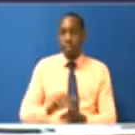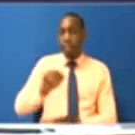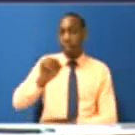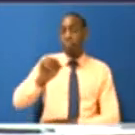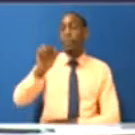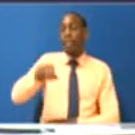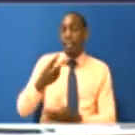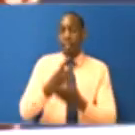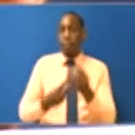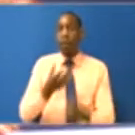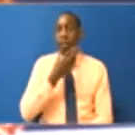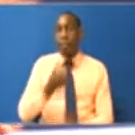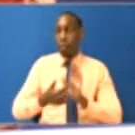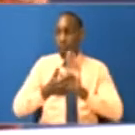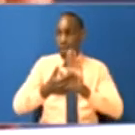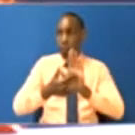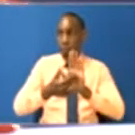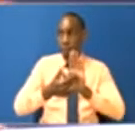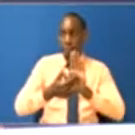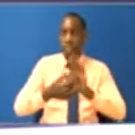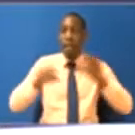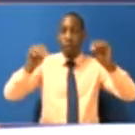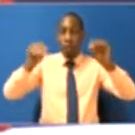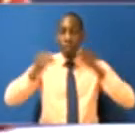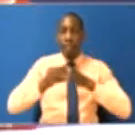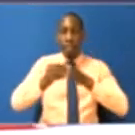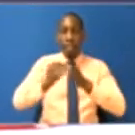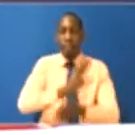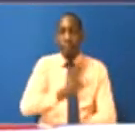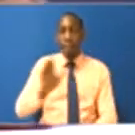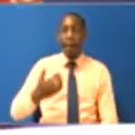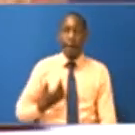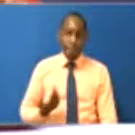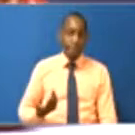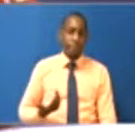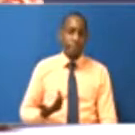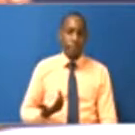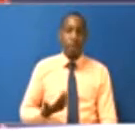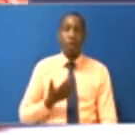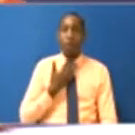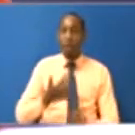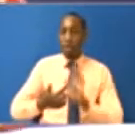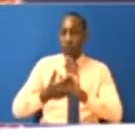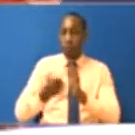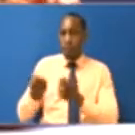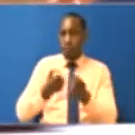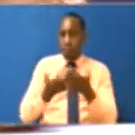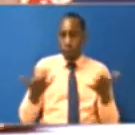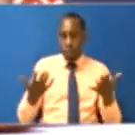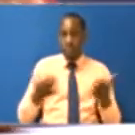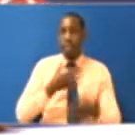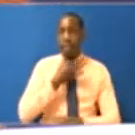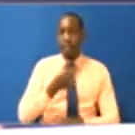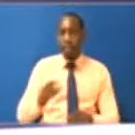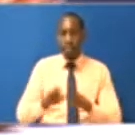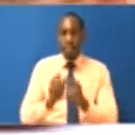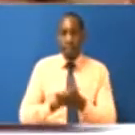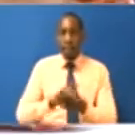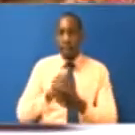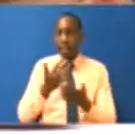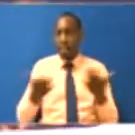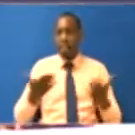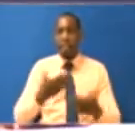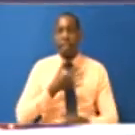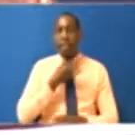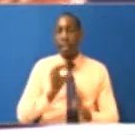gentlemen showcased qualities of leadership and let me just point out a few things that i liked and what i did not